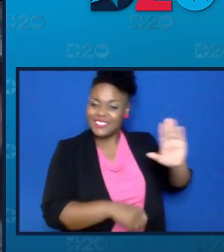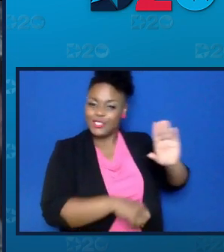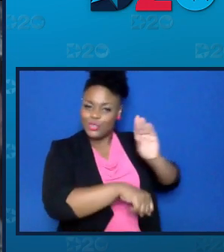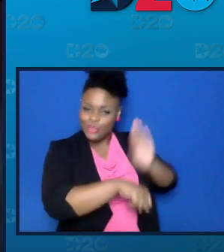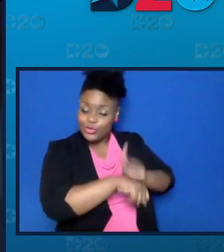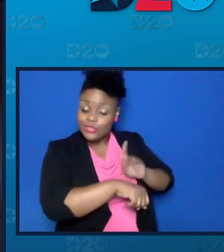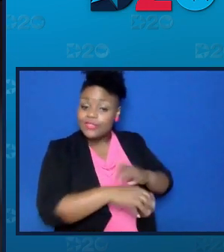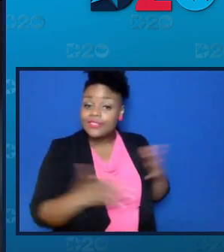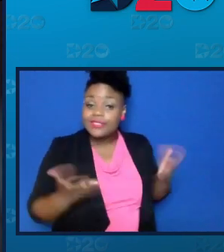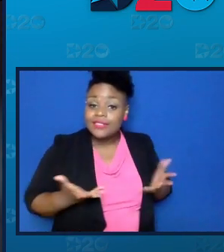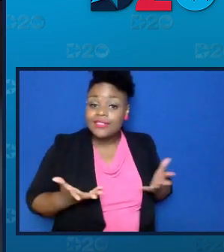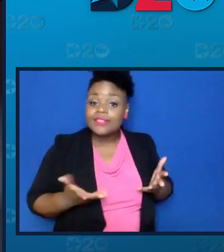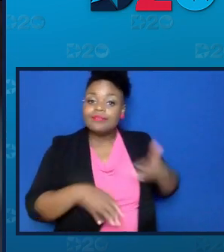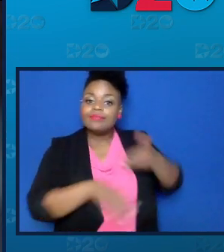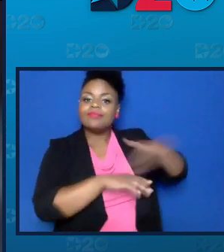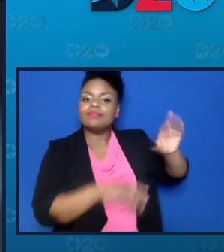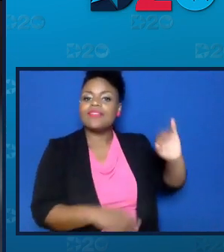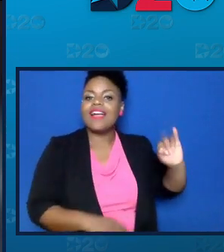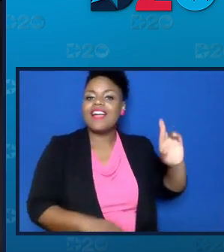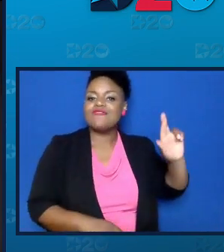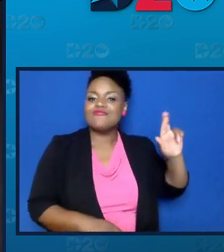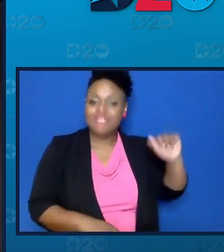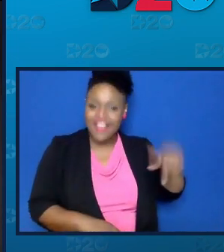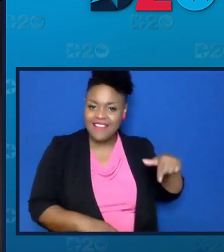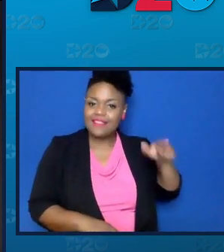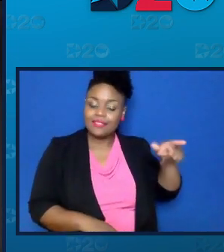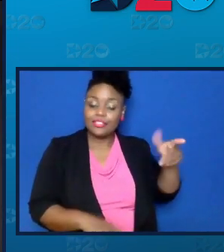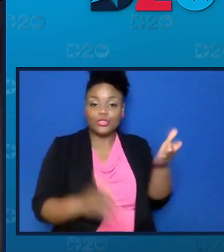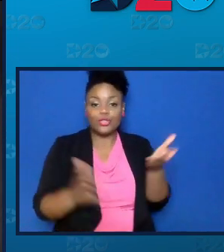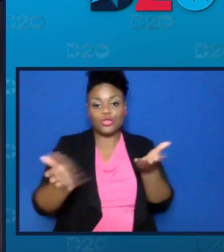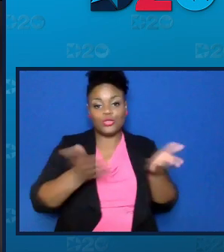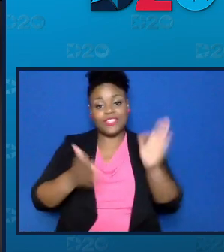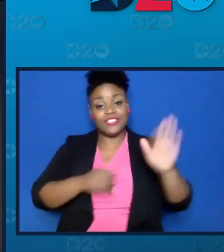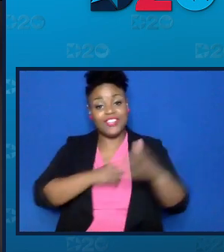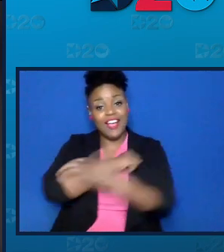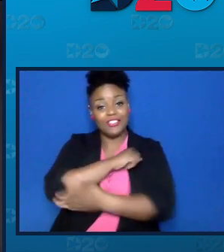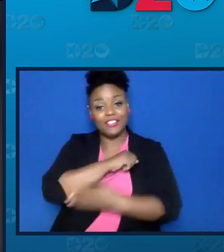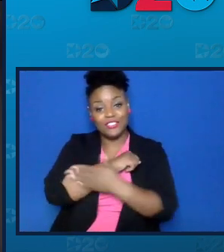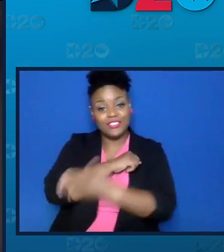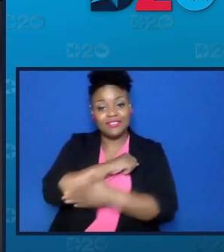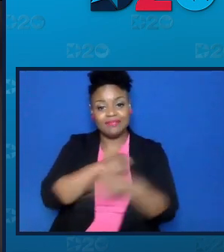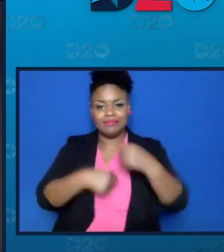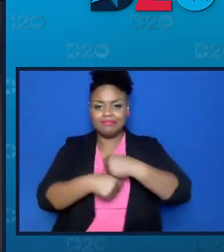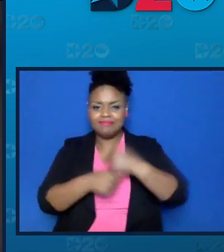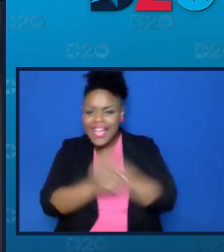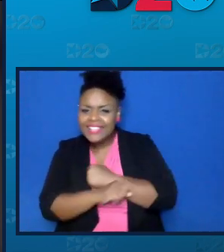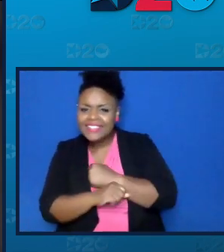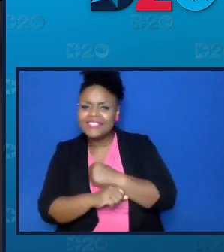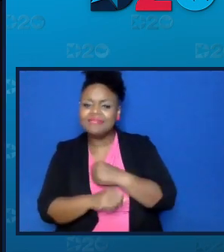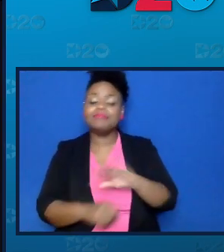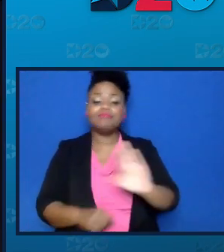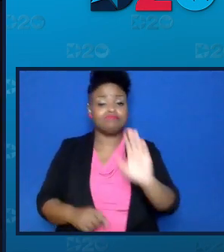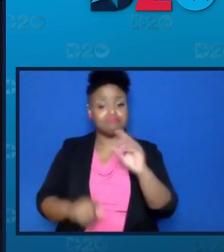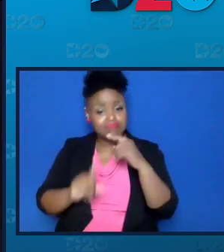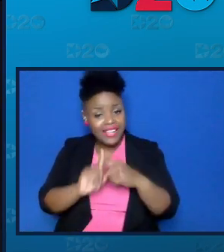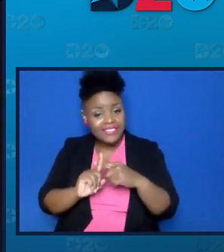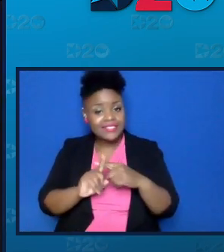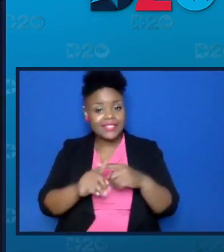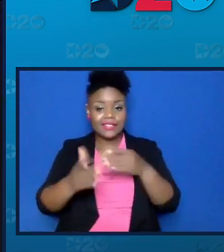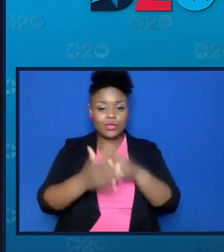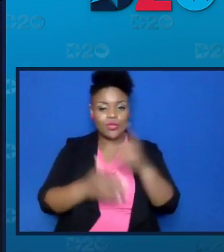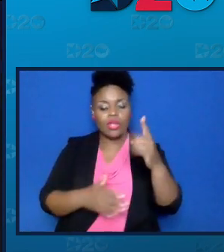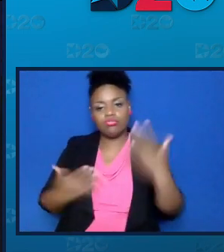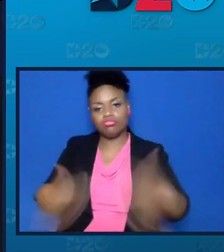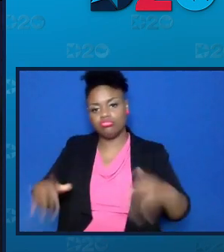Biden served his country in battle. He prosecuted one of the worst child predators in American history. And even though he